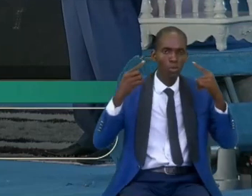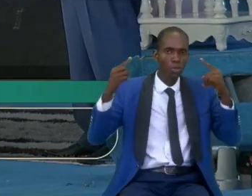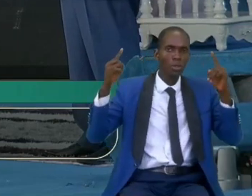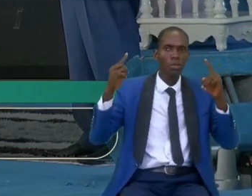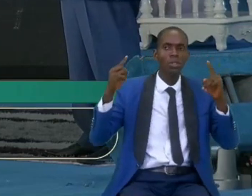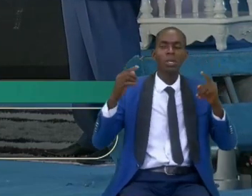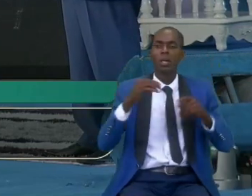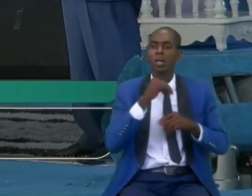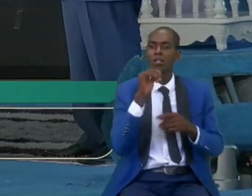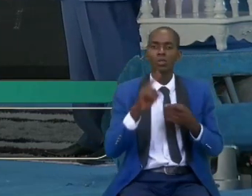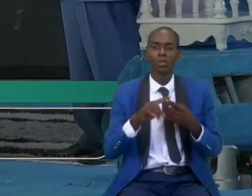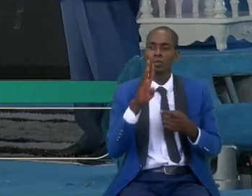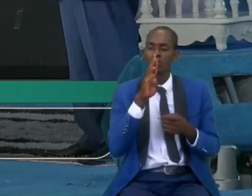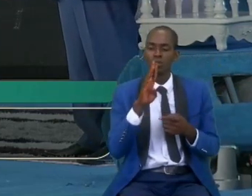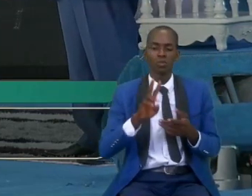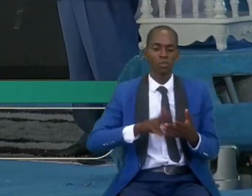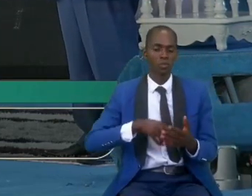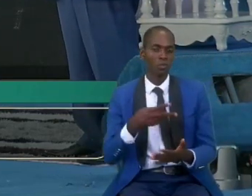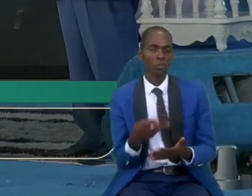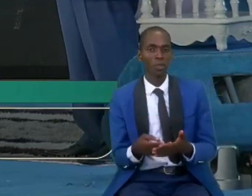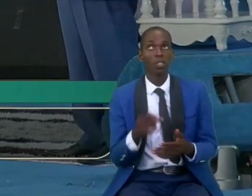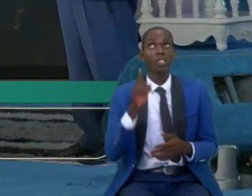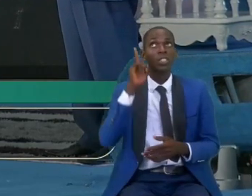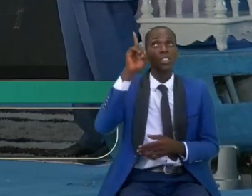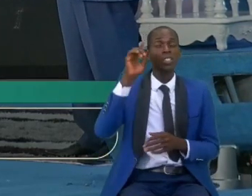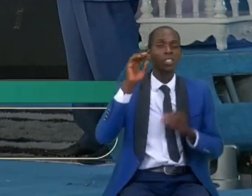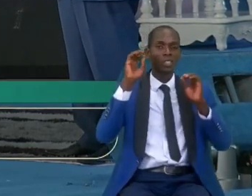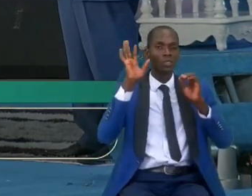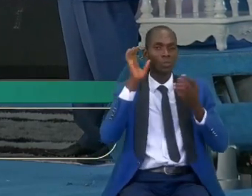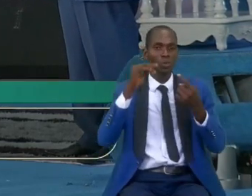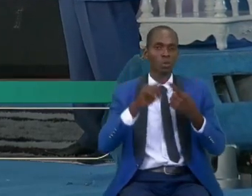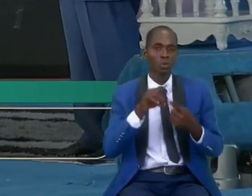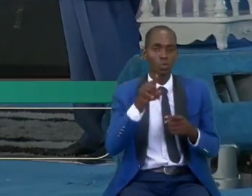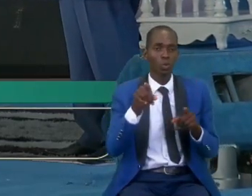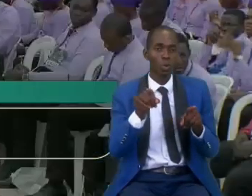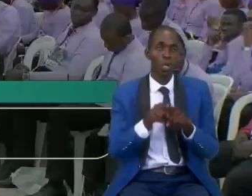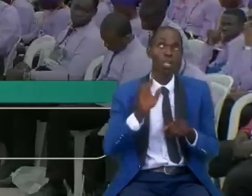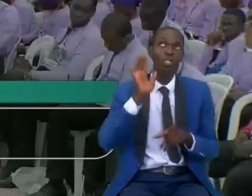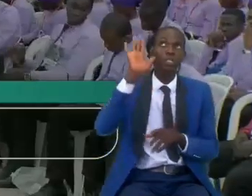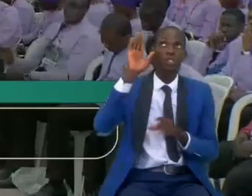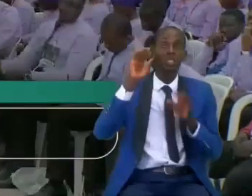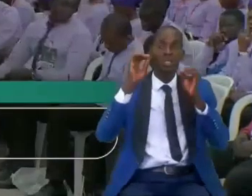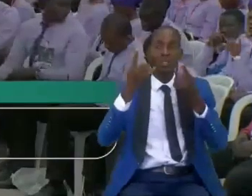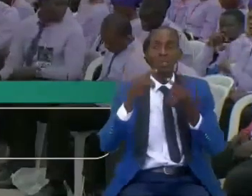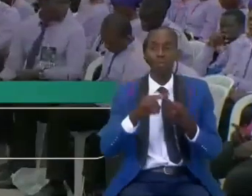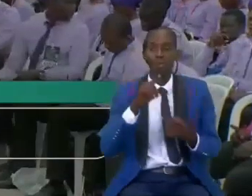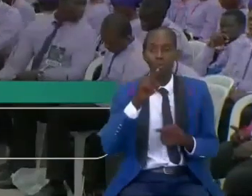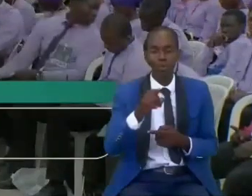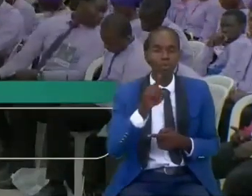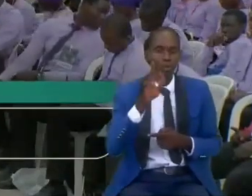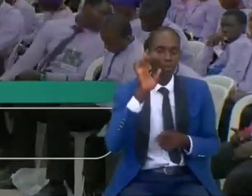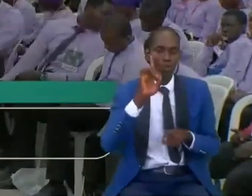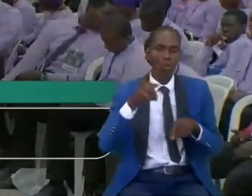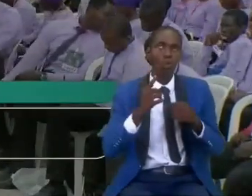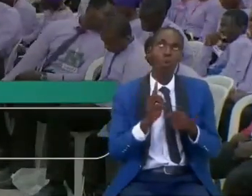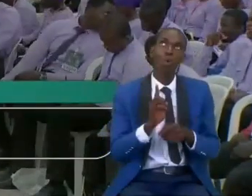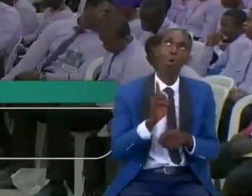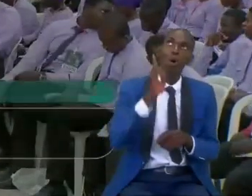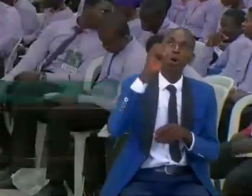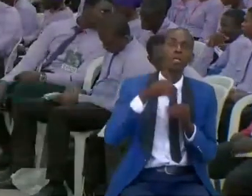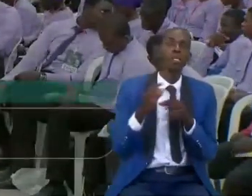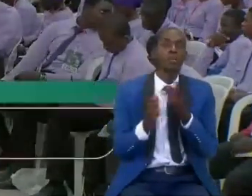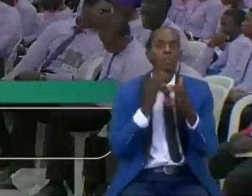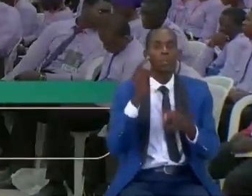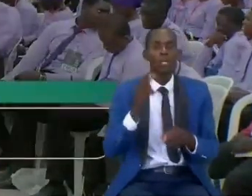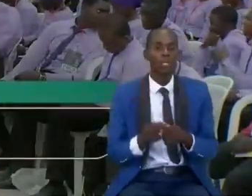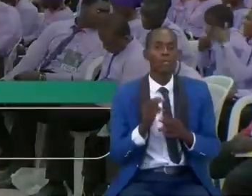his teaching comes to you, you will go up in Jesus' name. There is